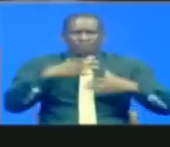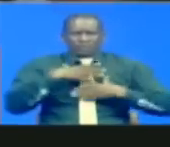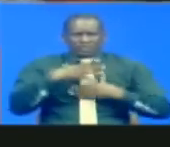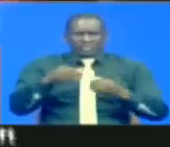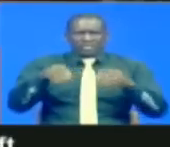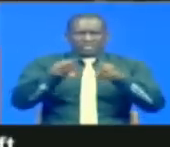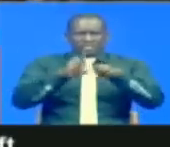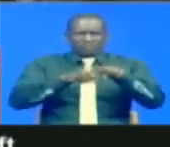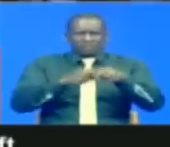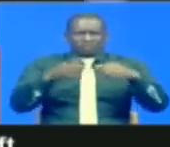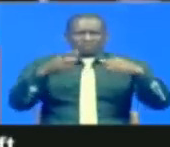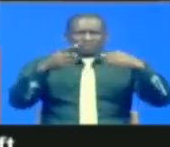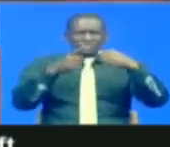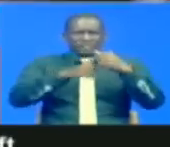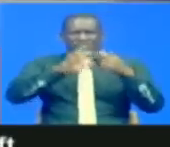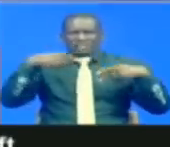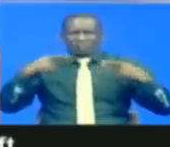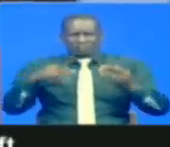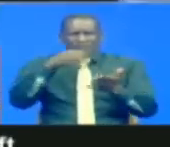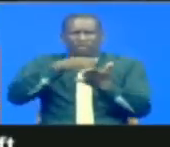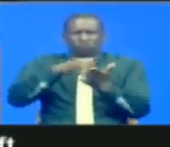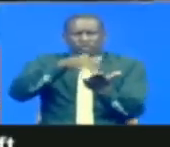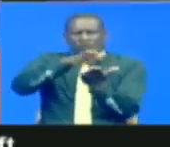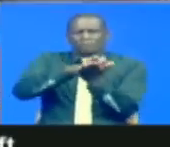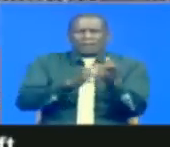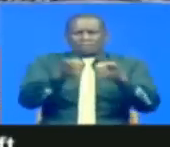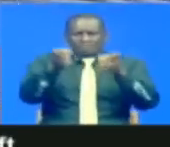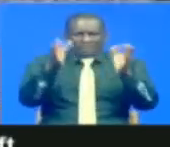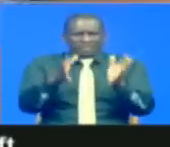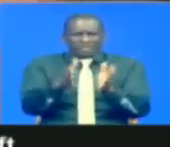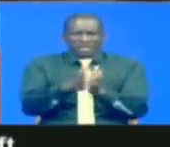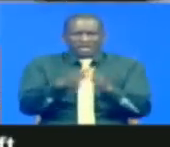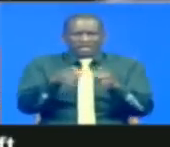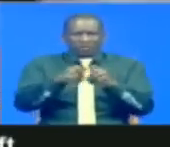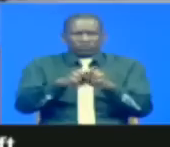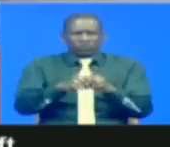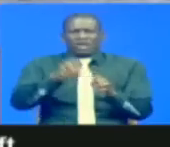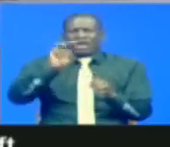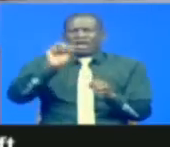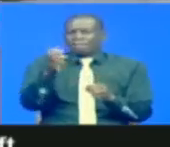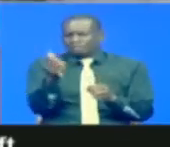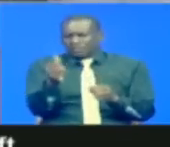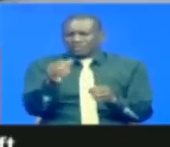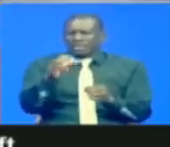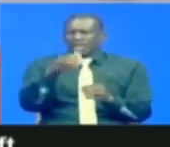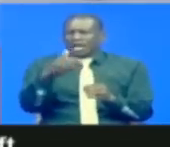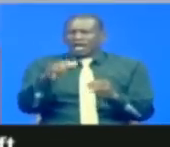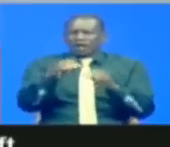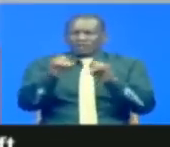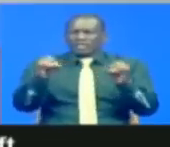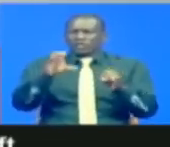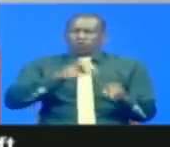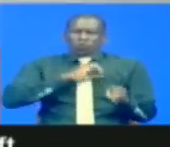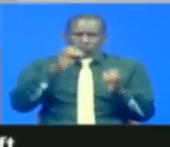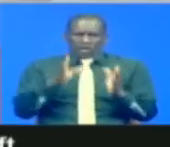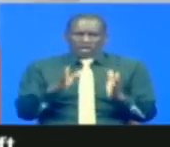Meanwhile, six other persons, including a bank manager and a multiple M-Pesa outlet owner, are spending another night in police